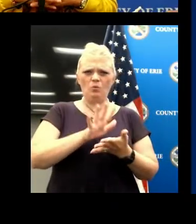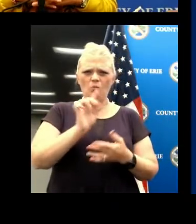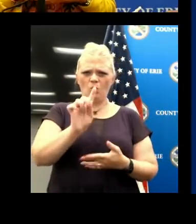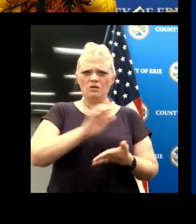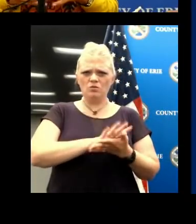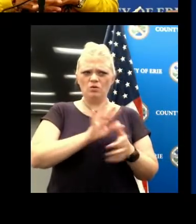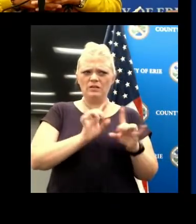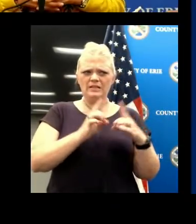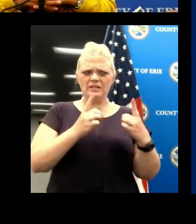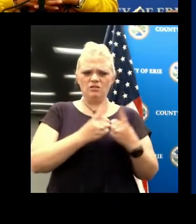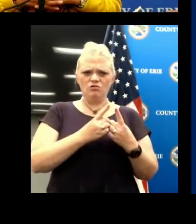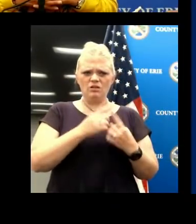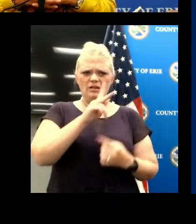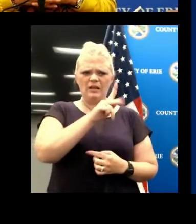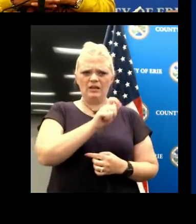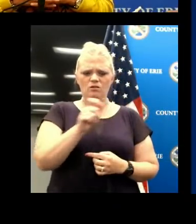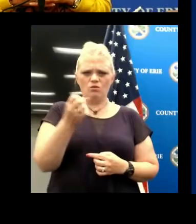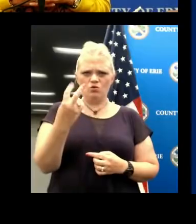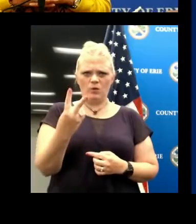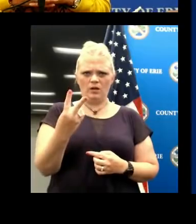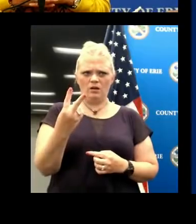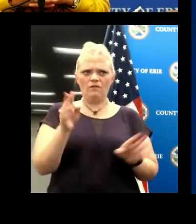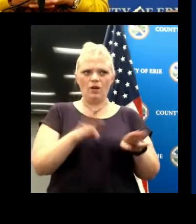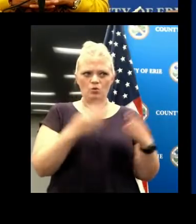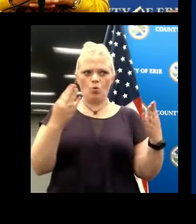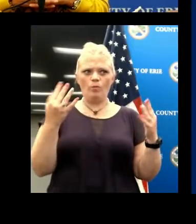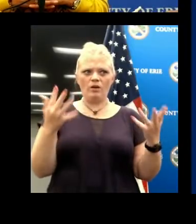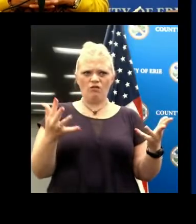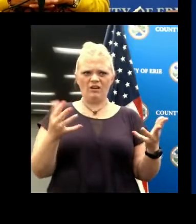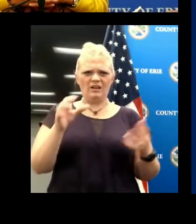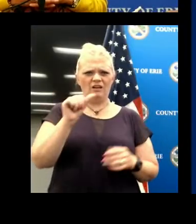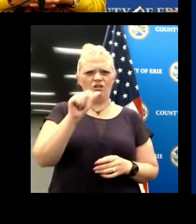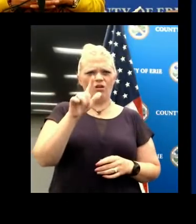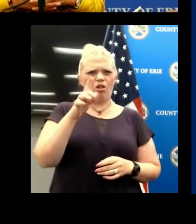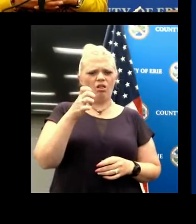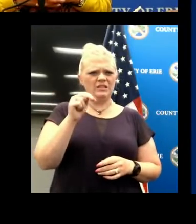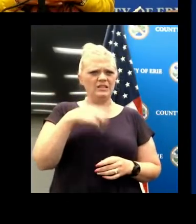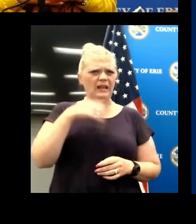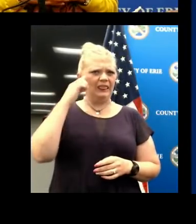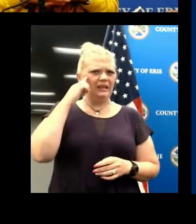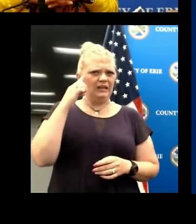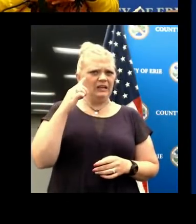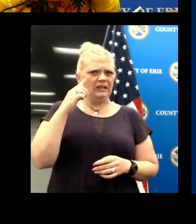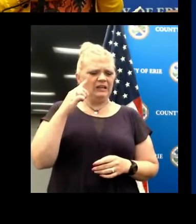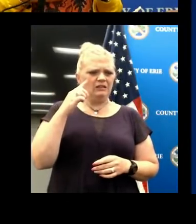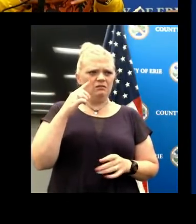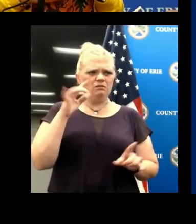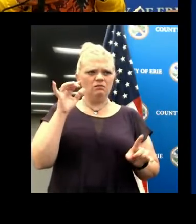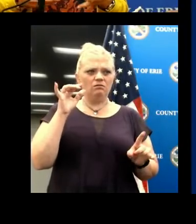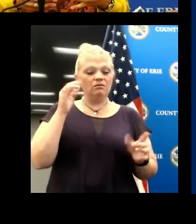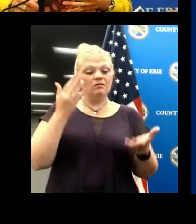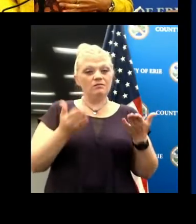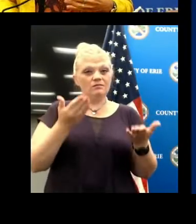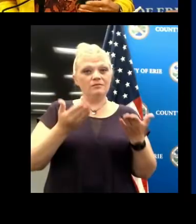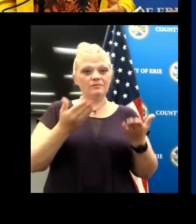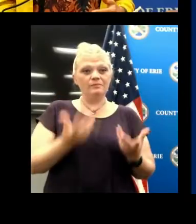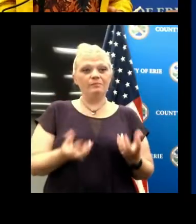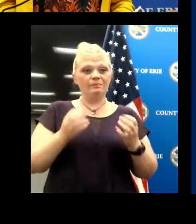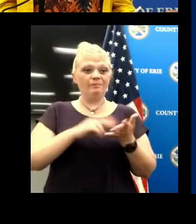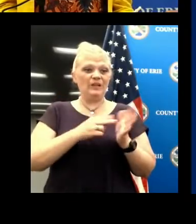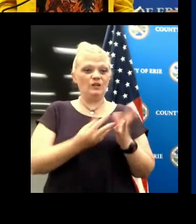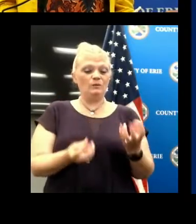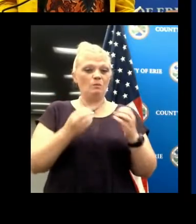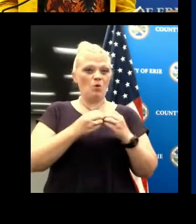has, the K through 12 has opened up already, I think Alden. So again, I think that'll spur more young people to